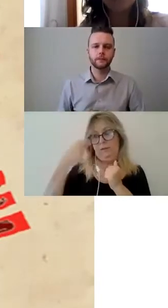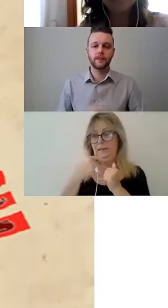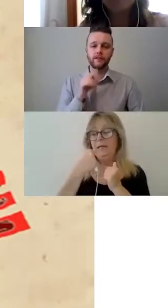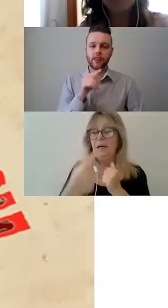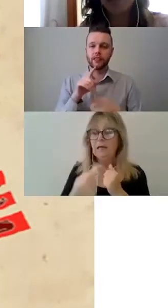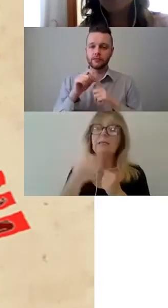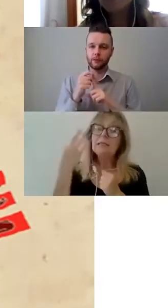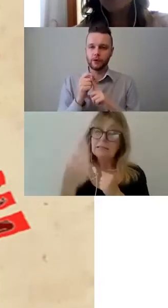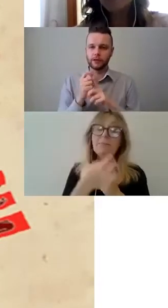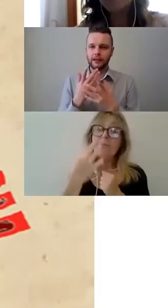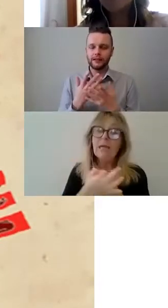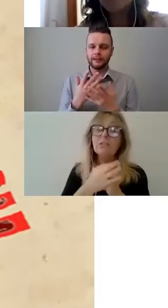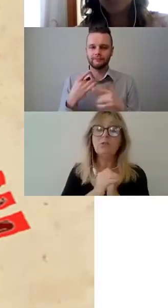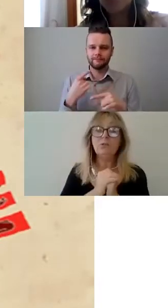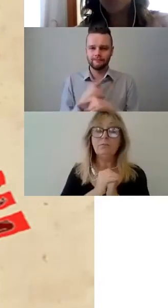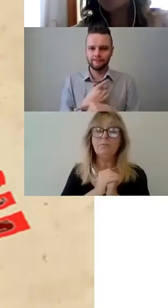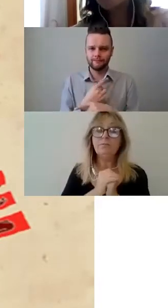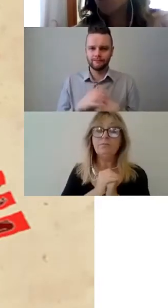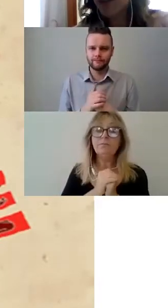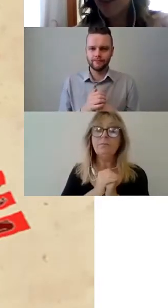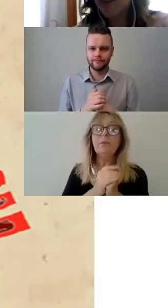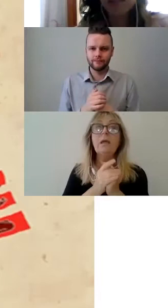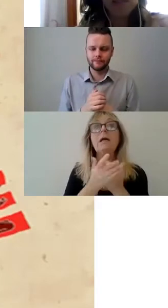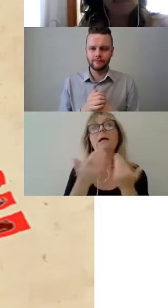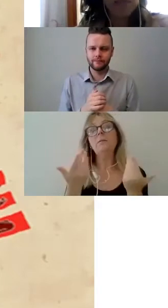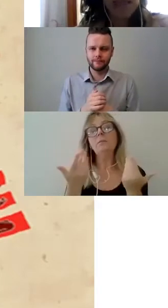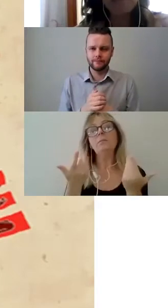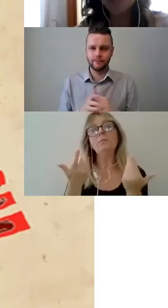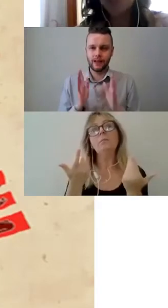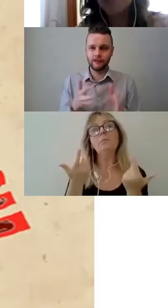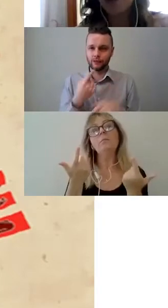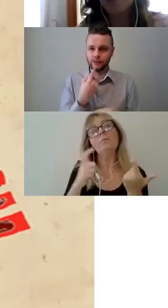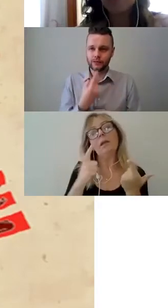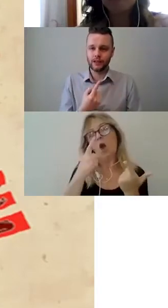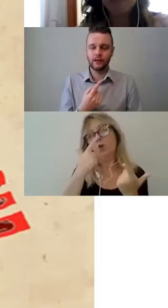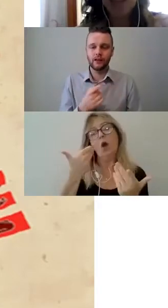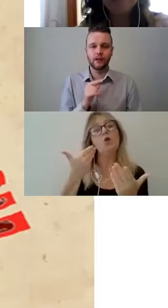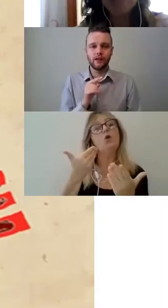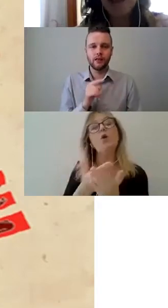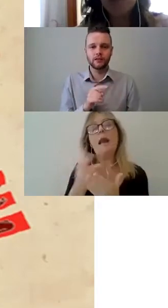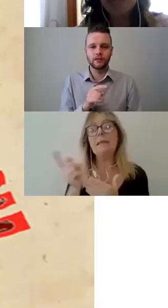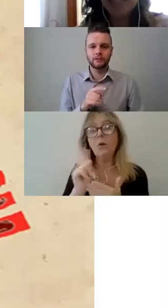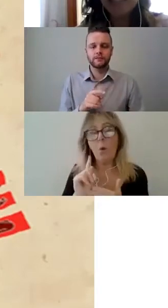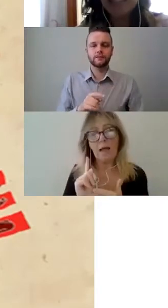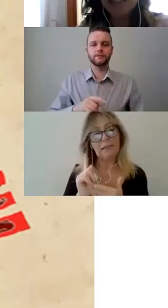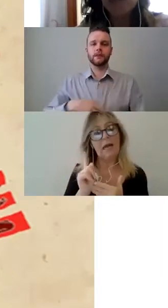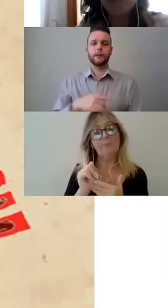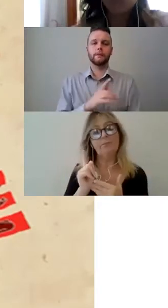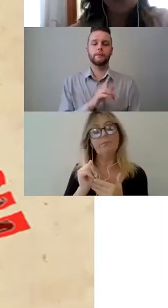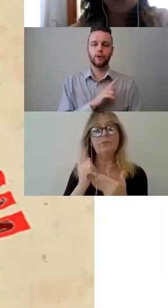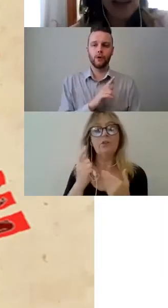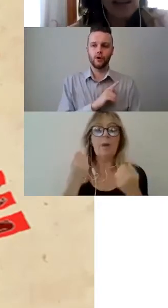point, unfortunately, I have to mention here that due to